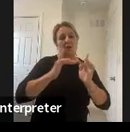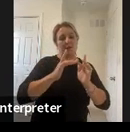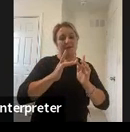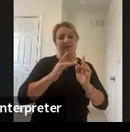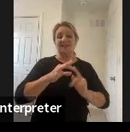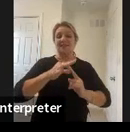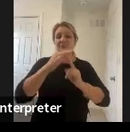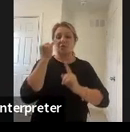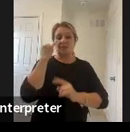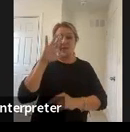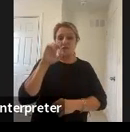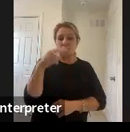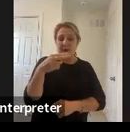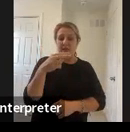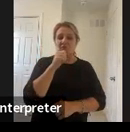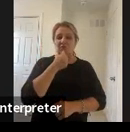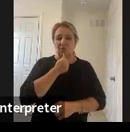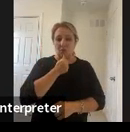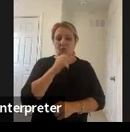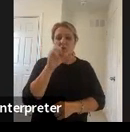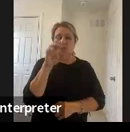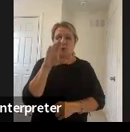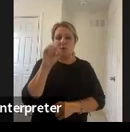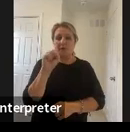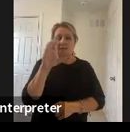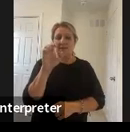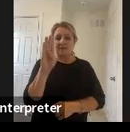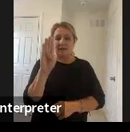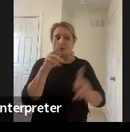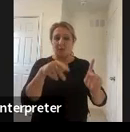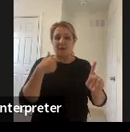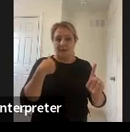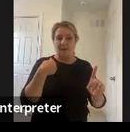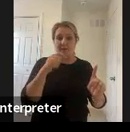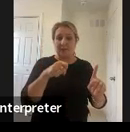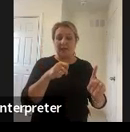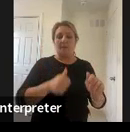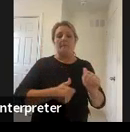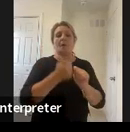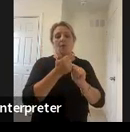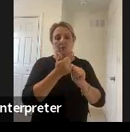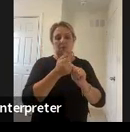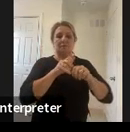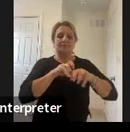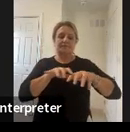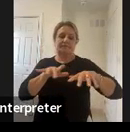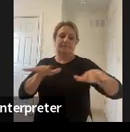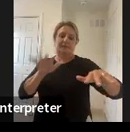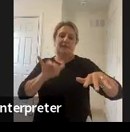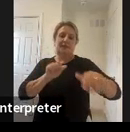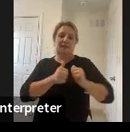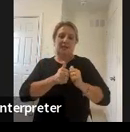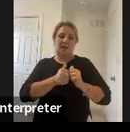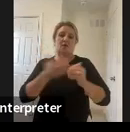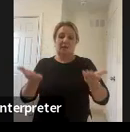rash, sores, or scabs on a person with monkeypox. This is the most common way that it is spreading in the US right